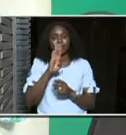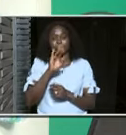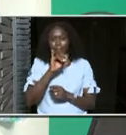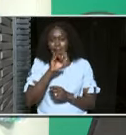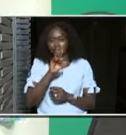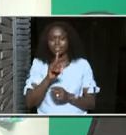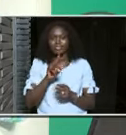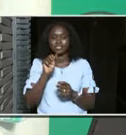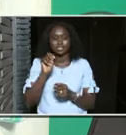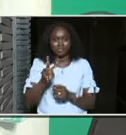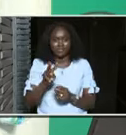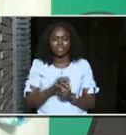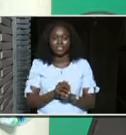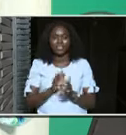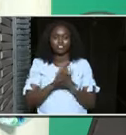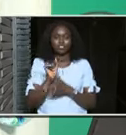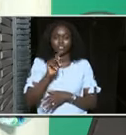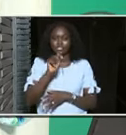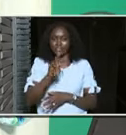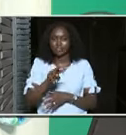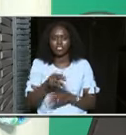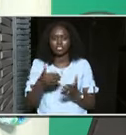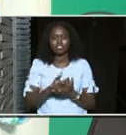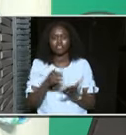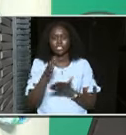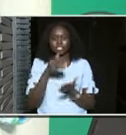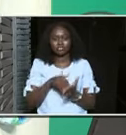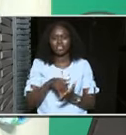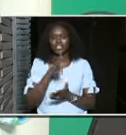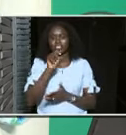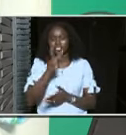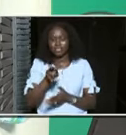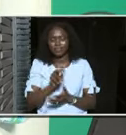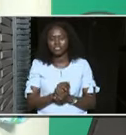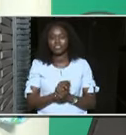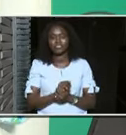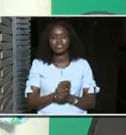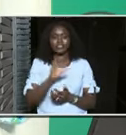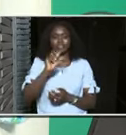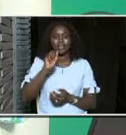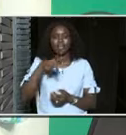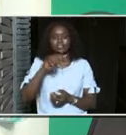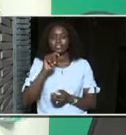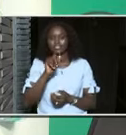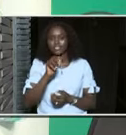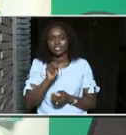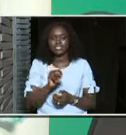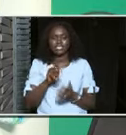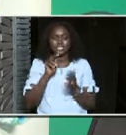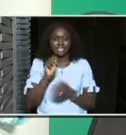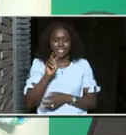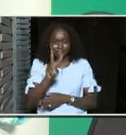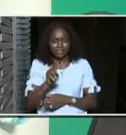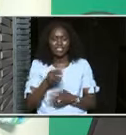Now, Trust TV, News Central Television, NJNJ Media TV, Captain TV. Now let us go